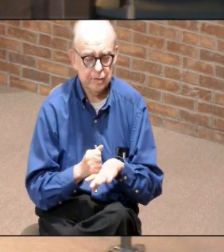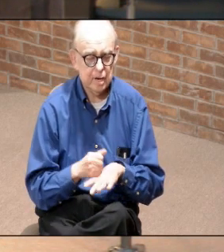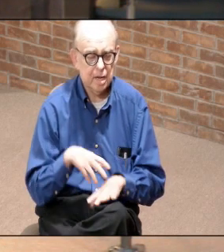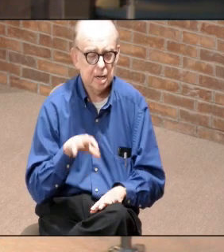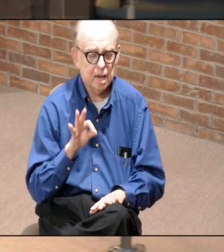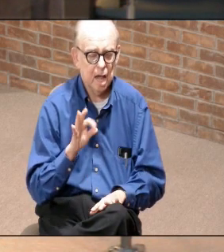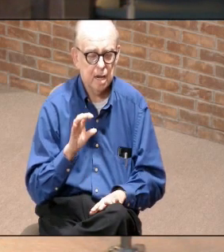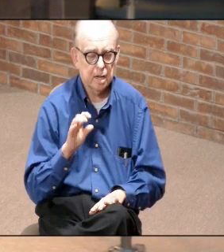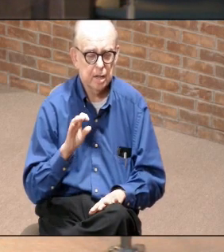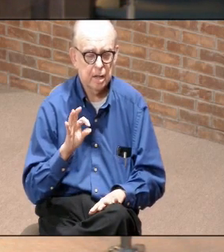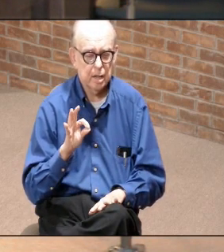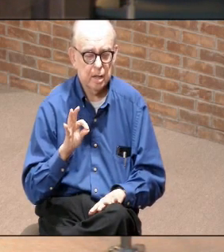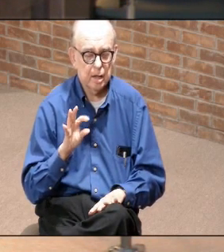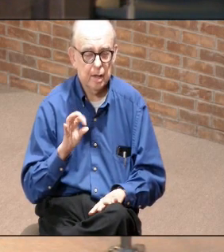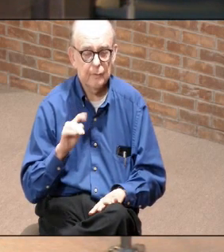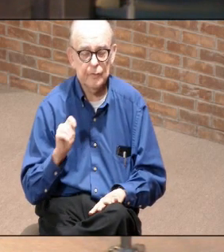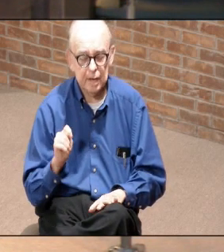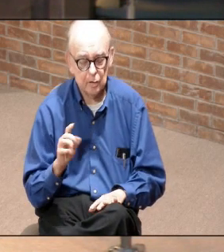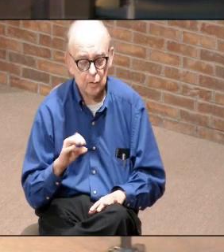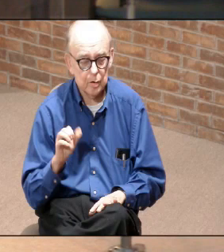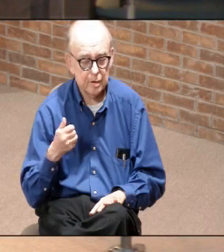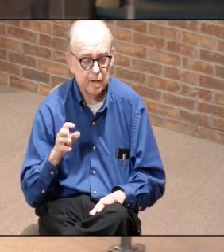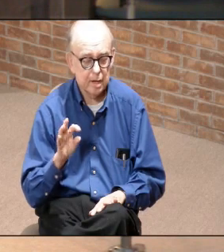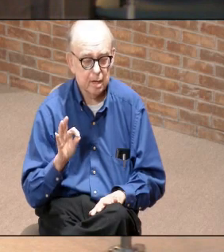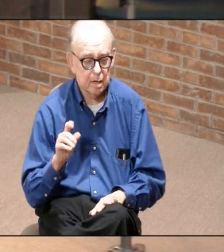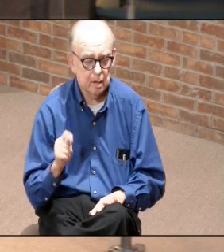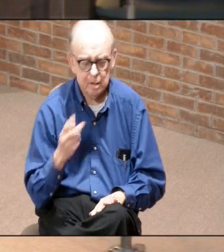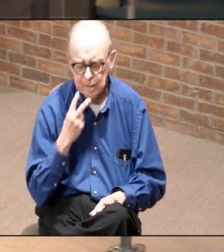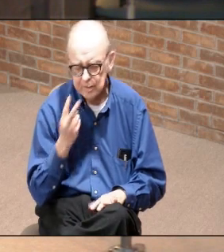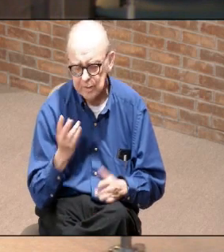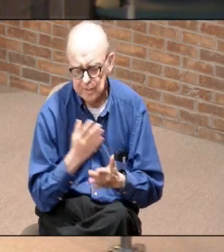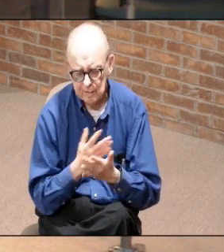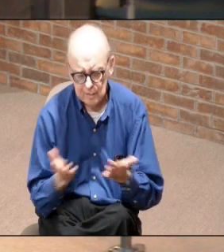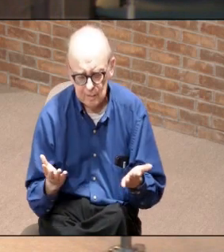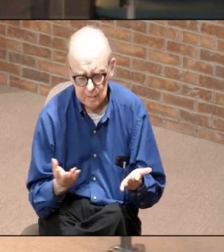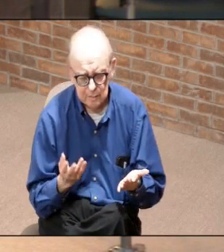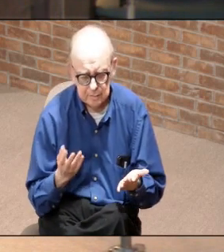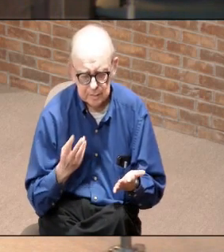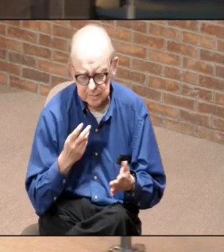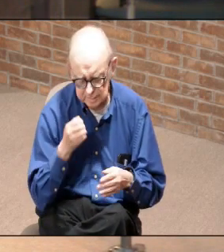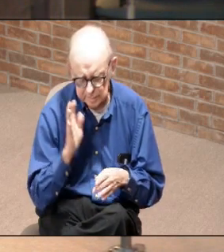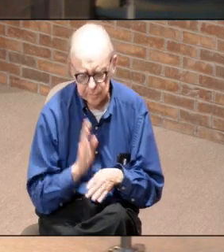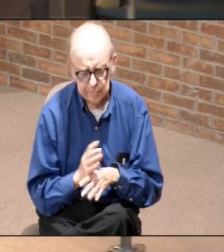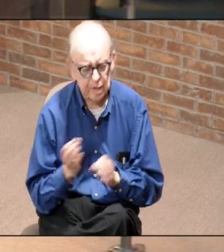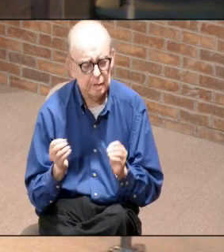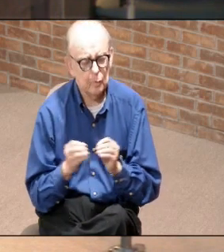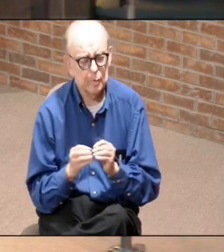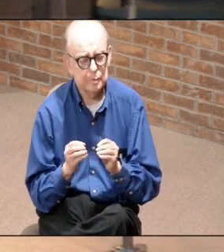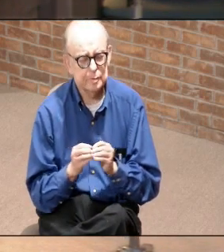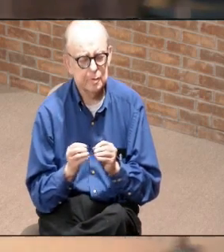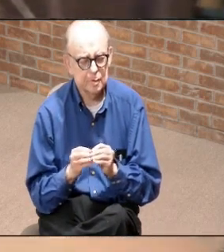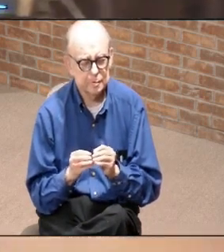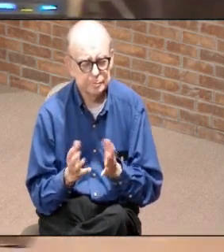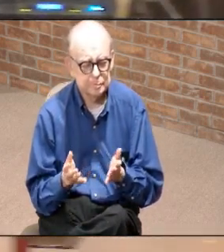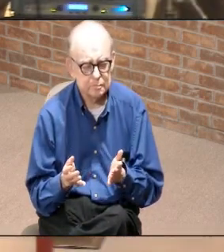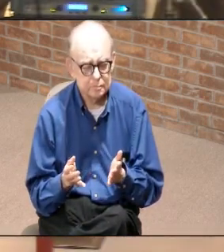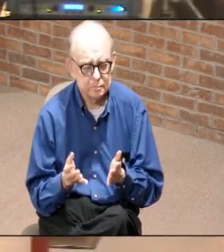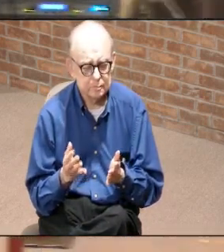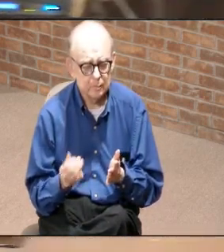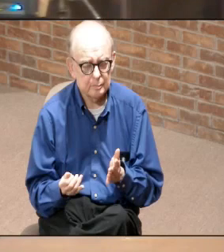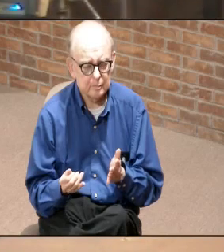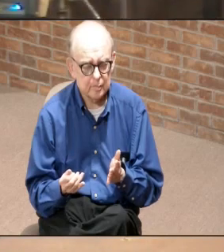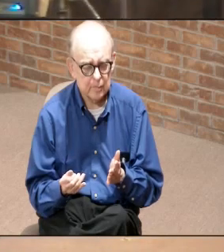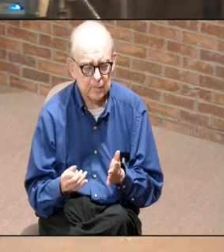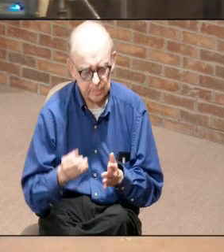10 feet. And you see these guys so used to, anymore, they don't have to because they're